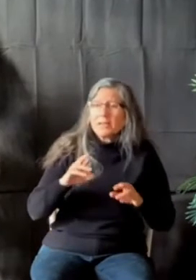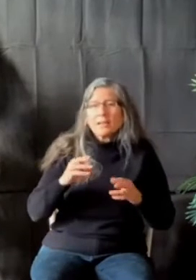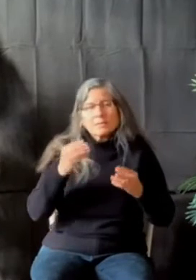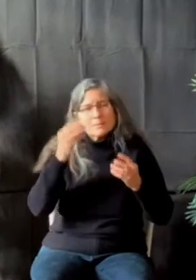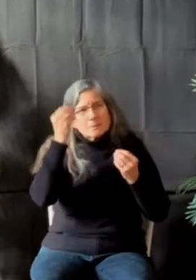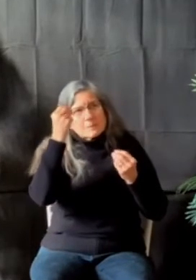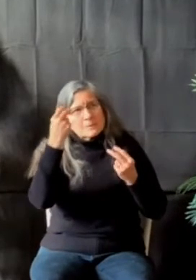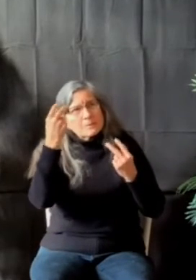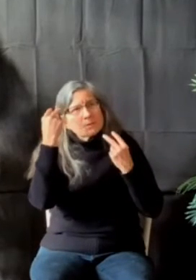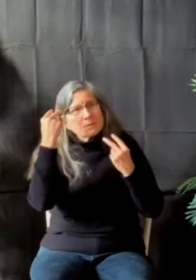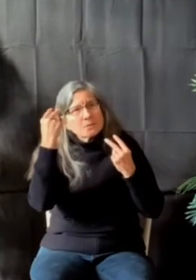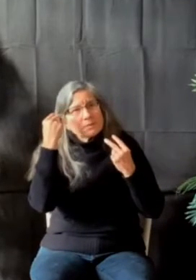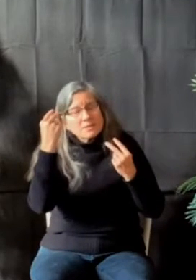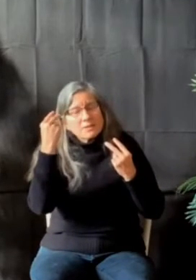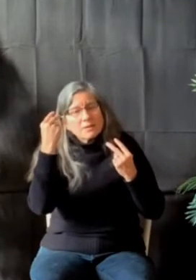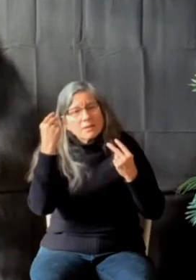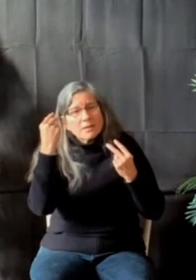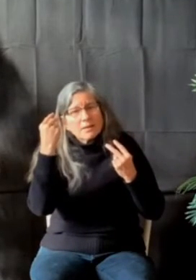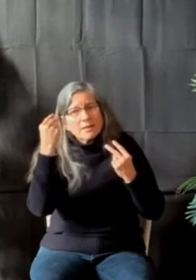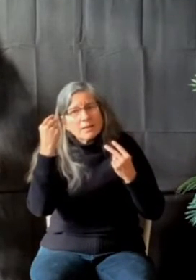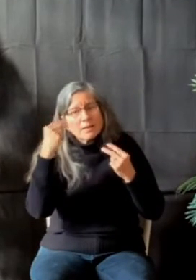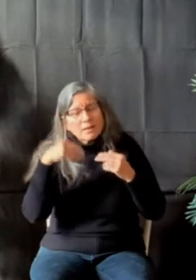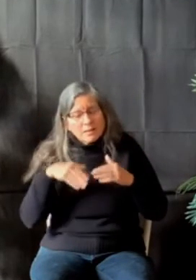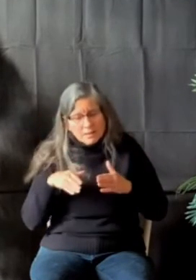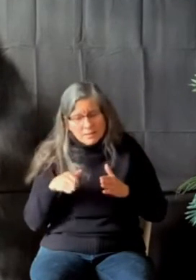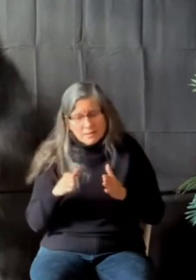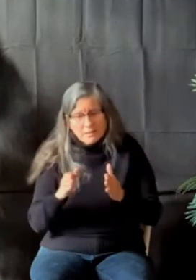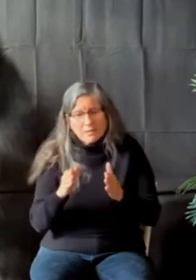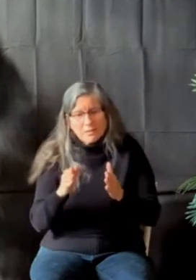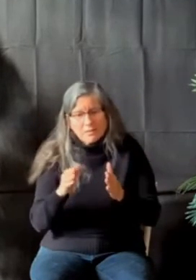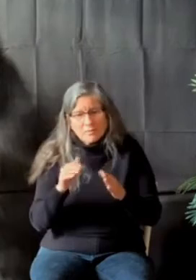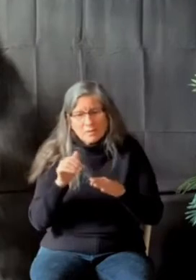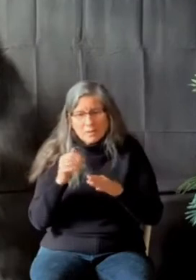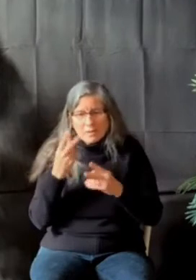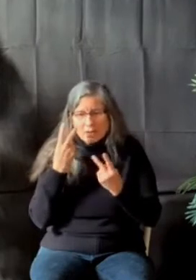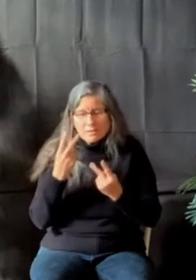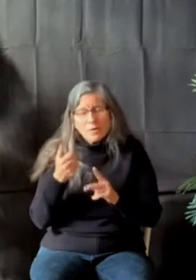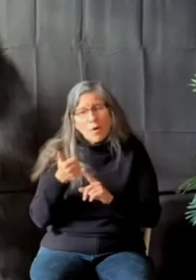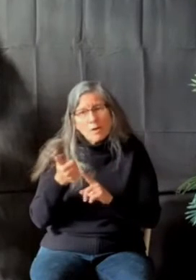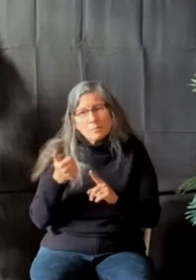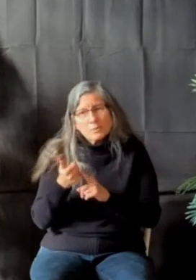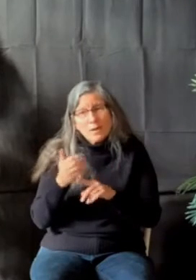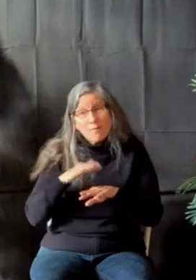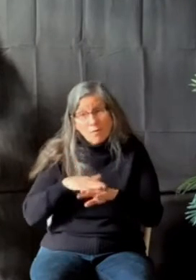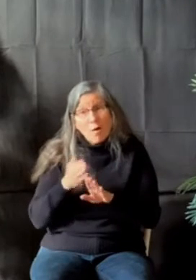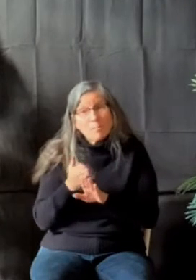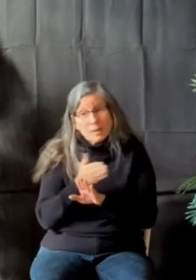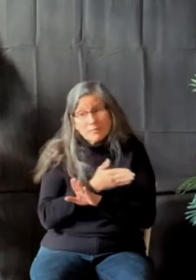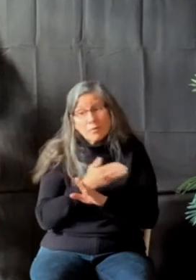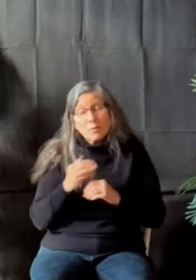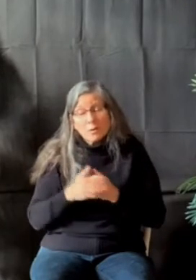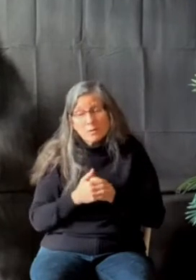reflected back on the path that he had seen himself going down.